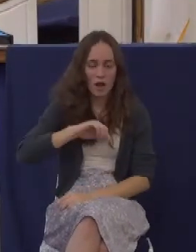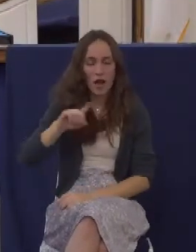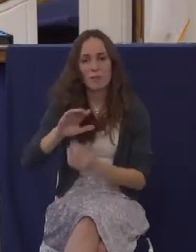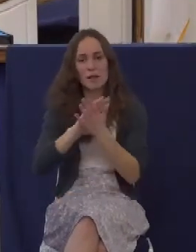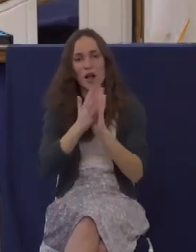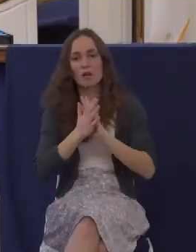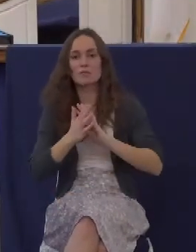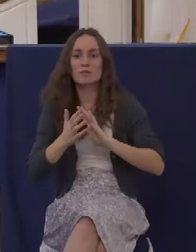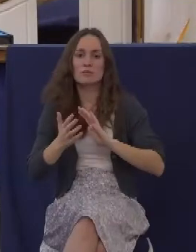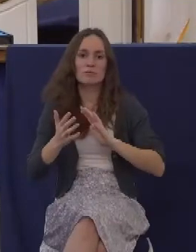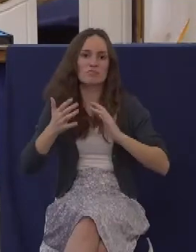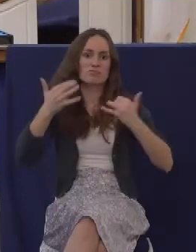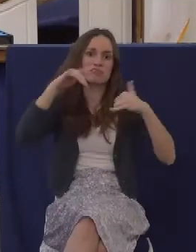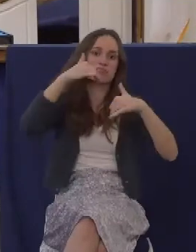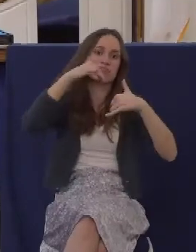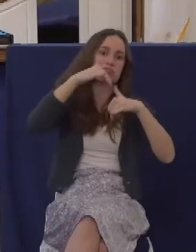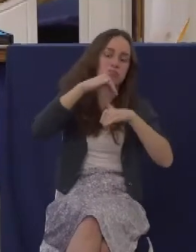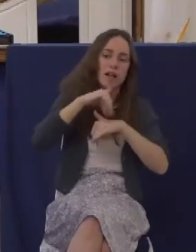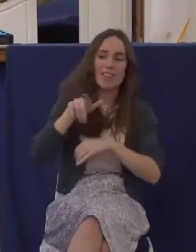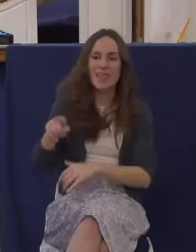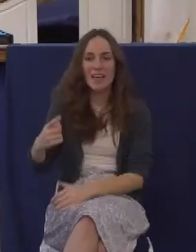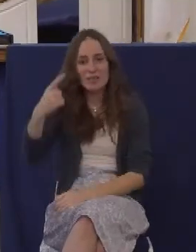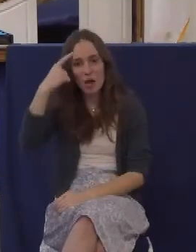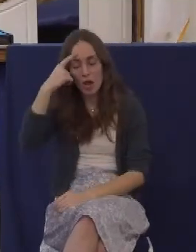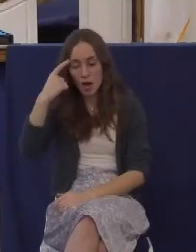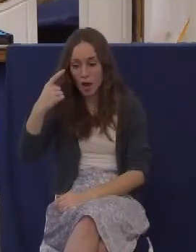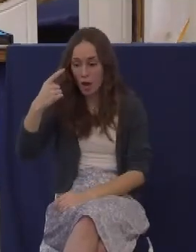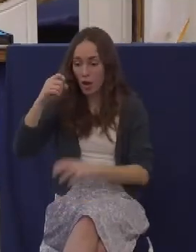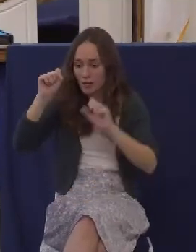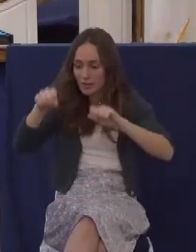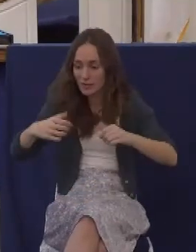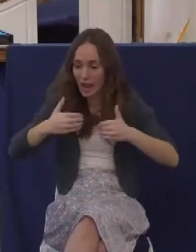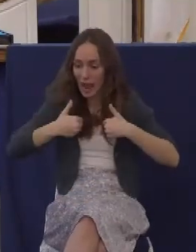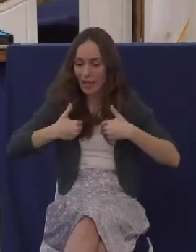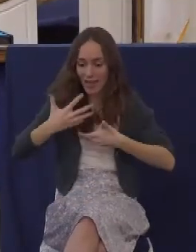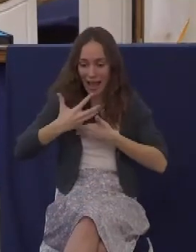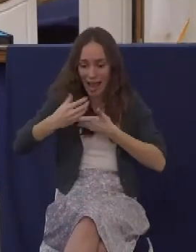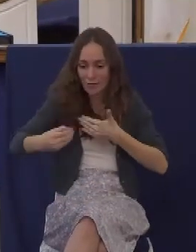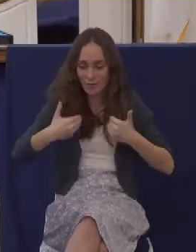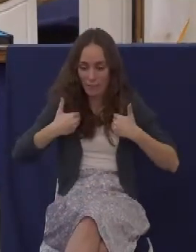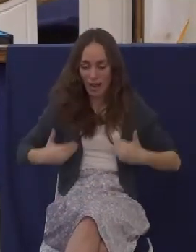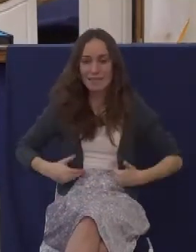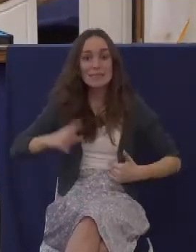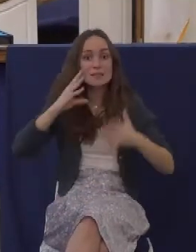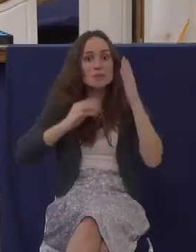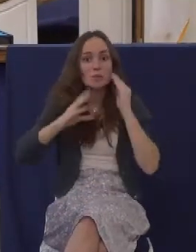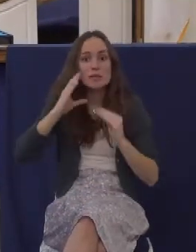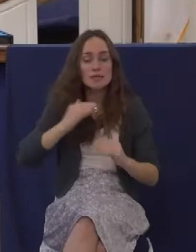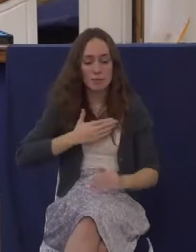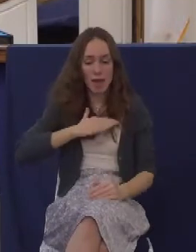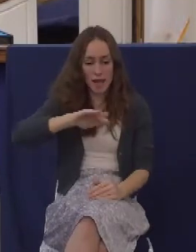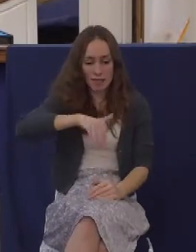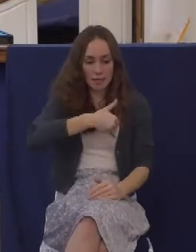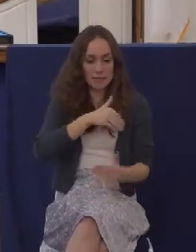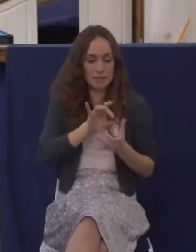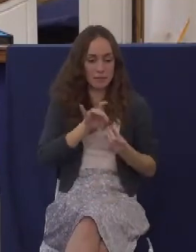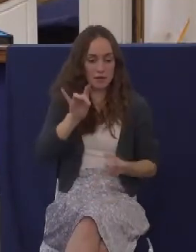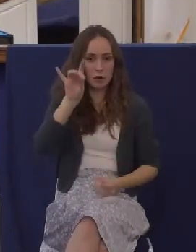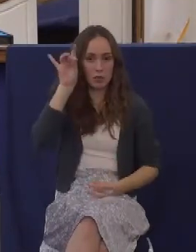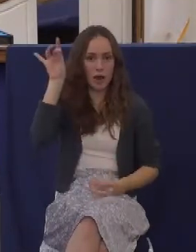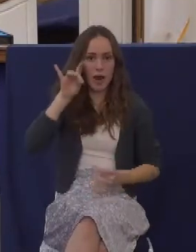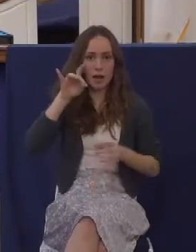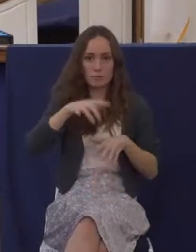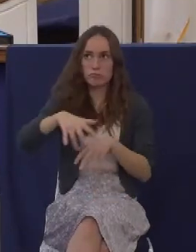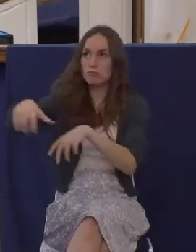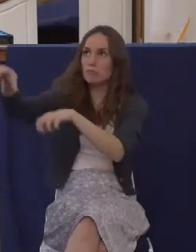that actually they could have an out-of-body experience where that their spirit went up into the divine heavens and they could begin